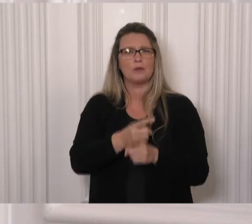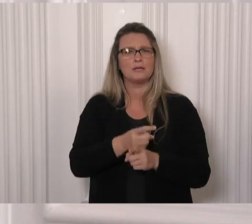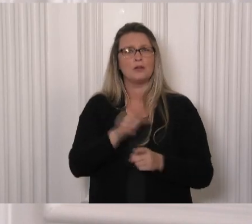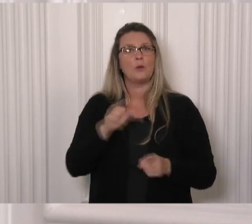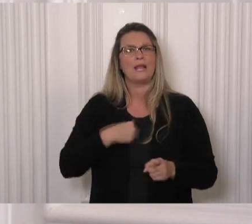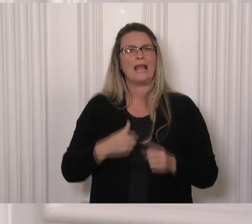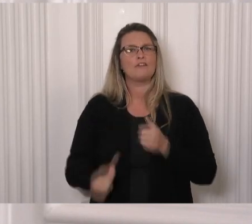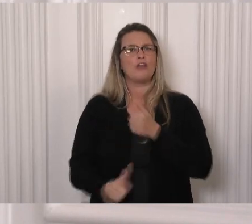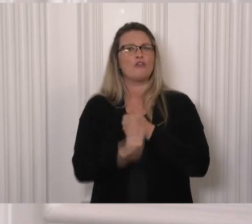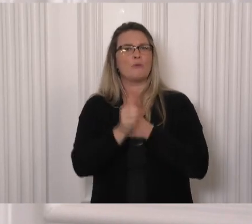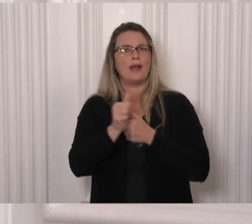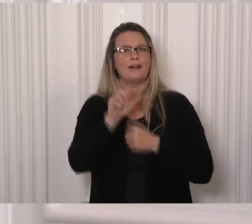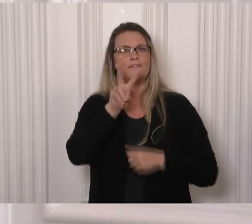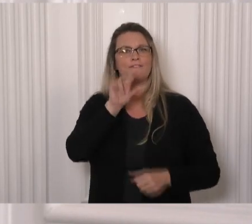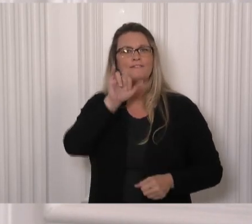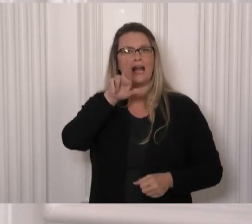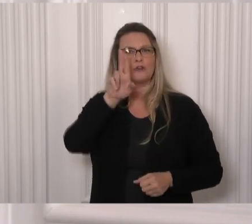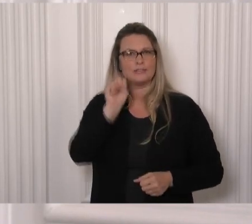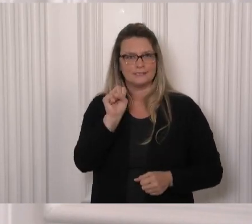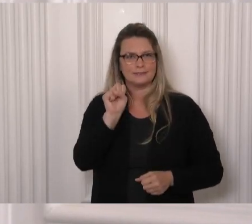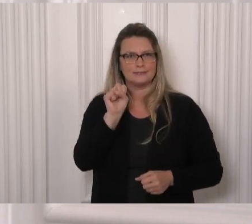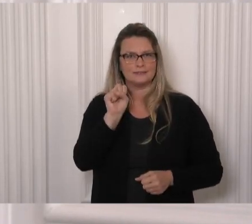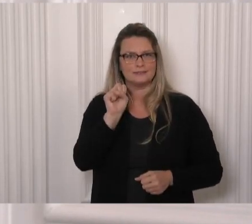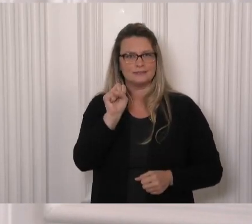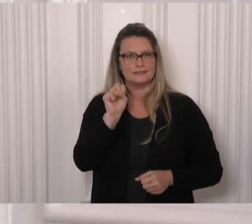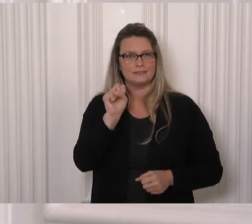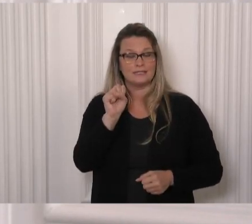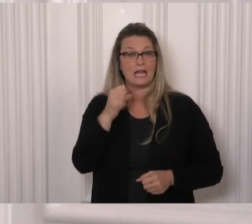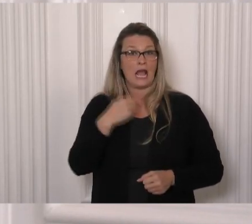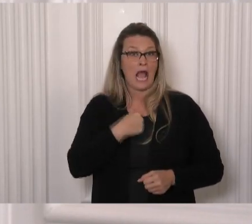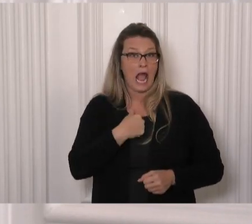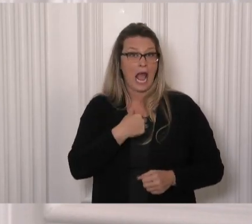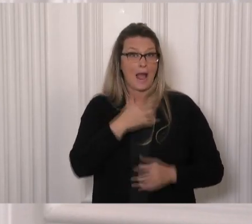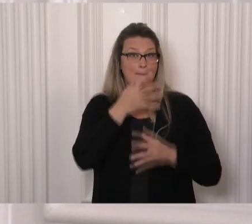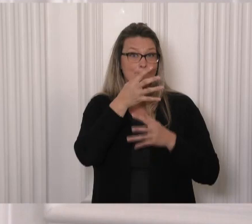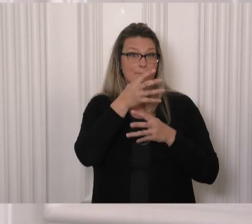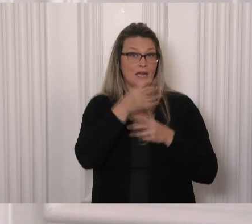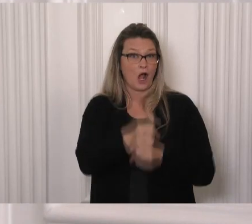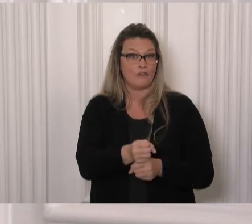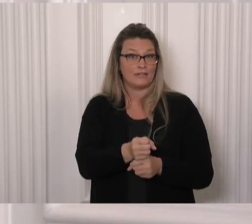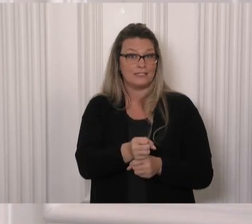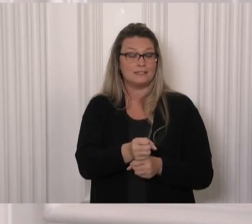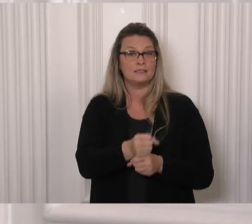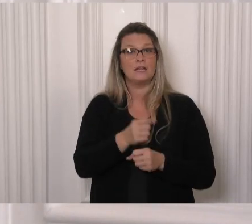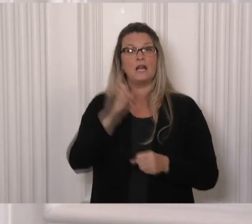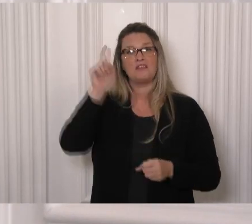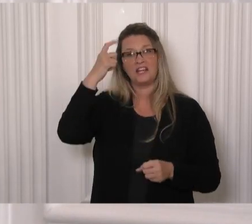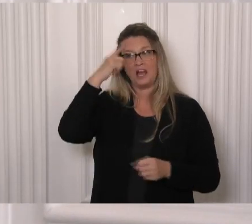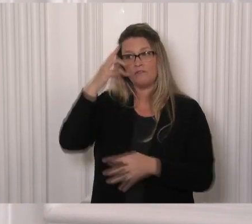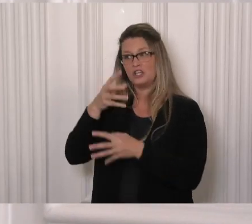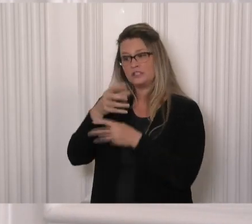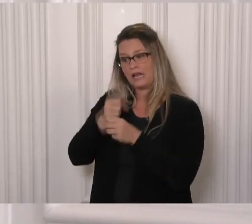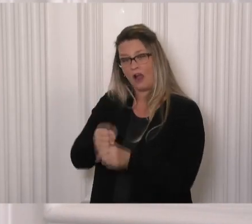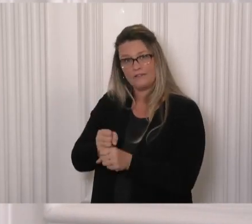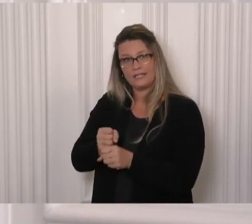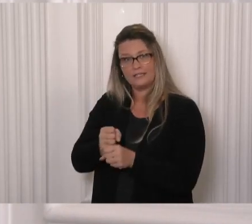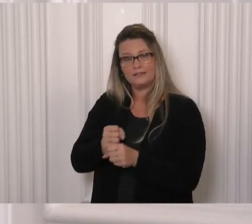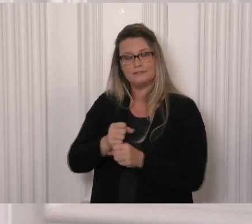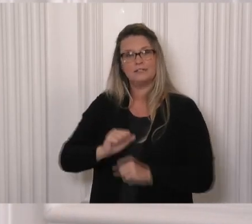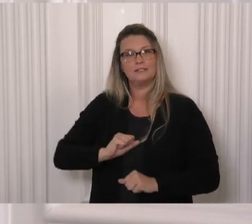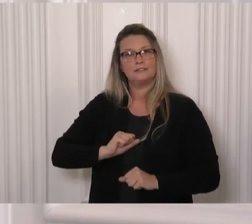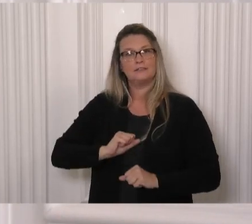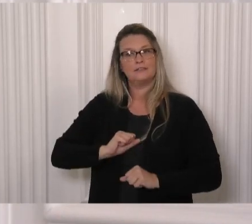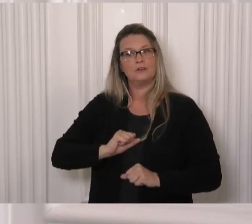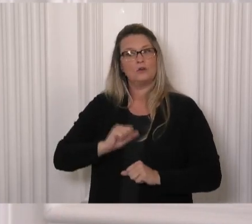virus. So I think that I'm confident, I know Governor Justice is confident, that the people of West Virginia are